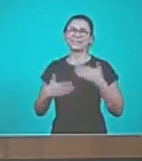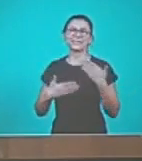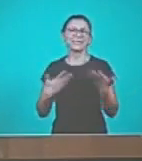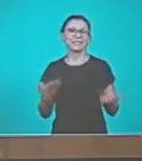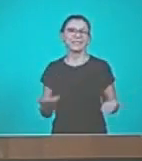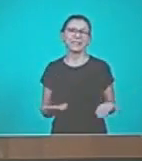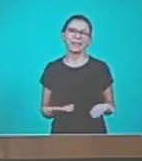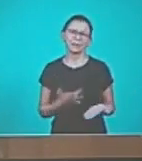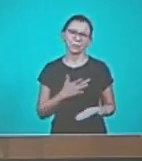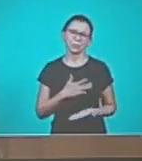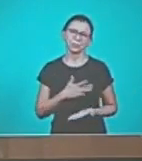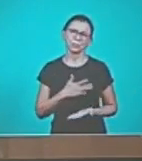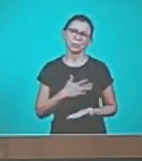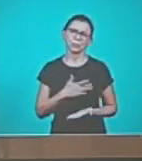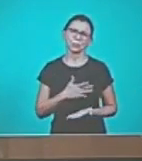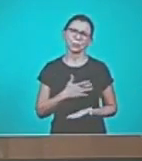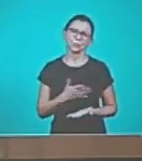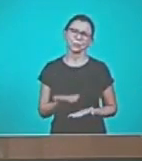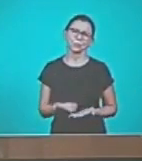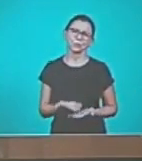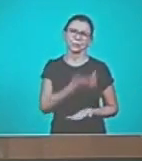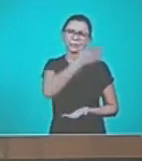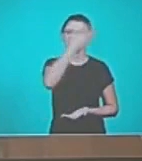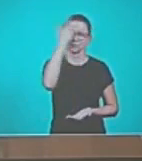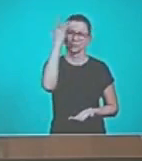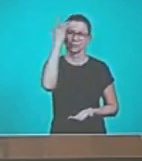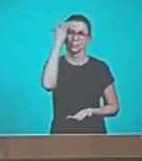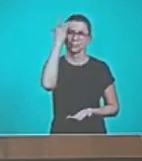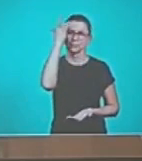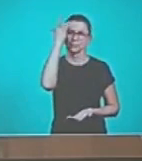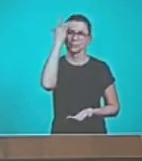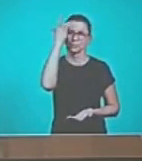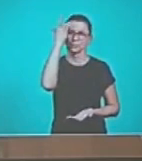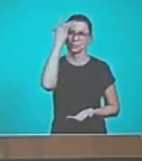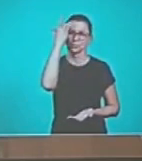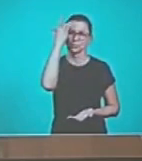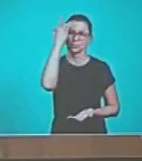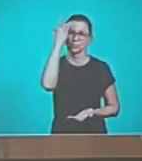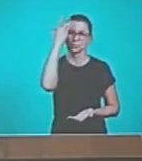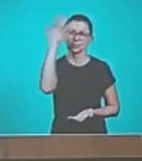I rejoice and I'm sorry for the ones